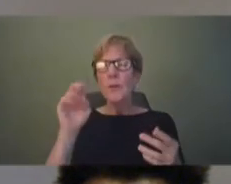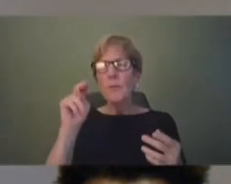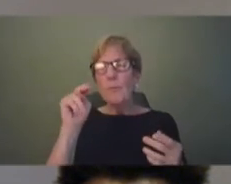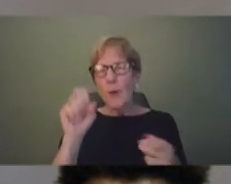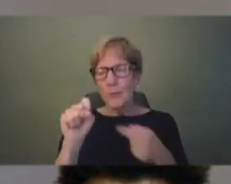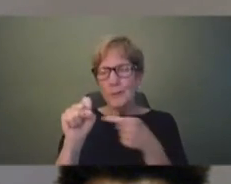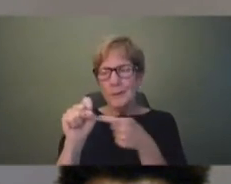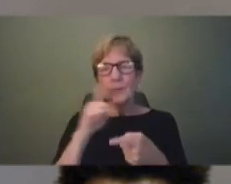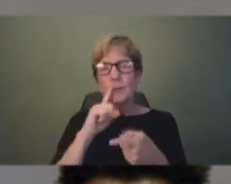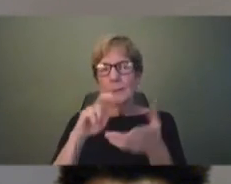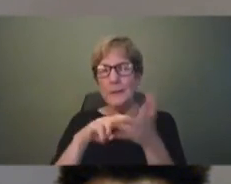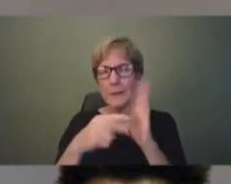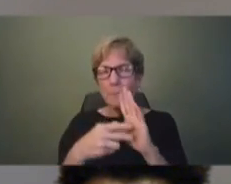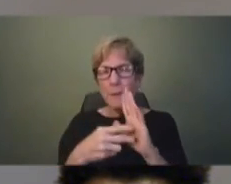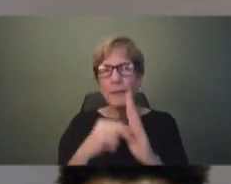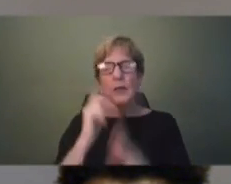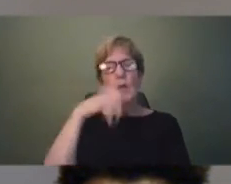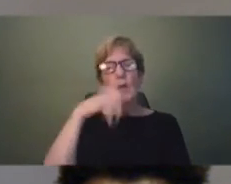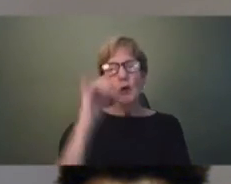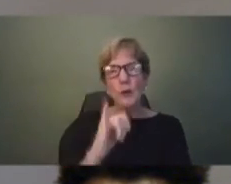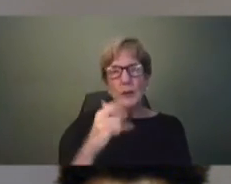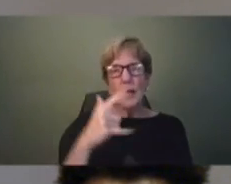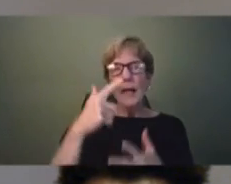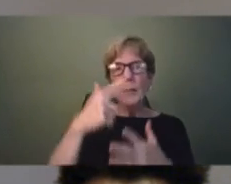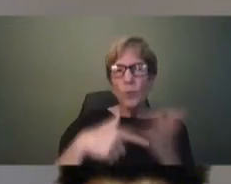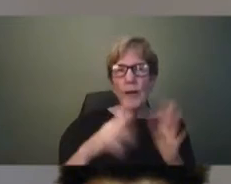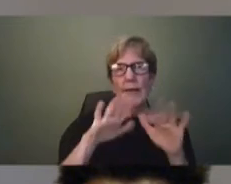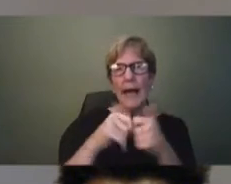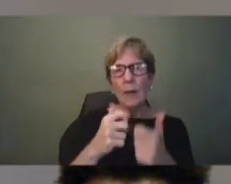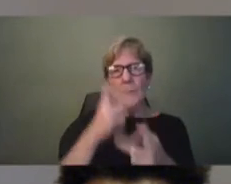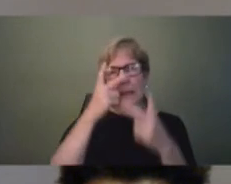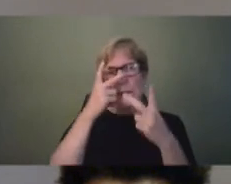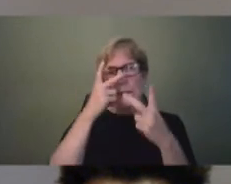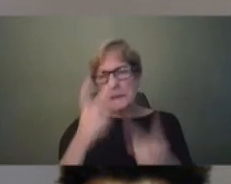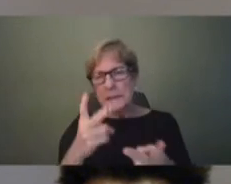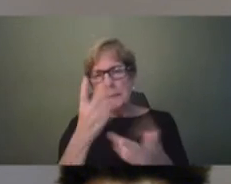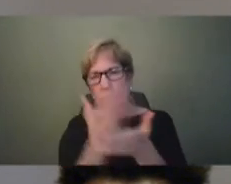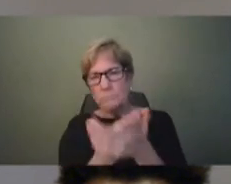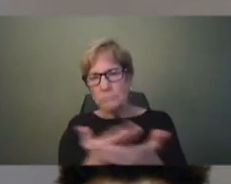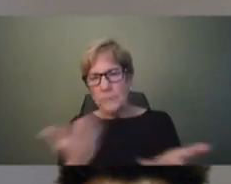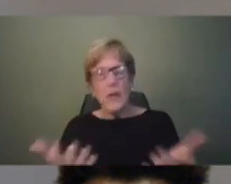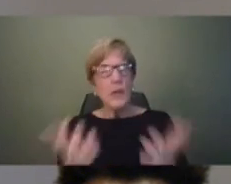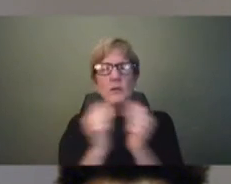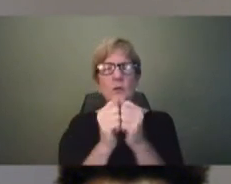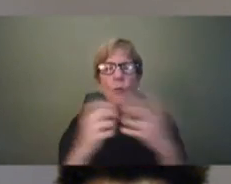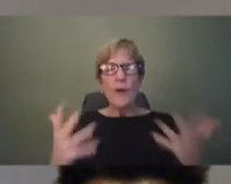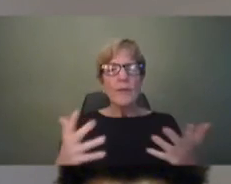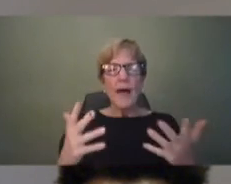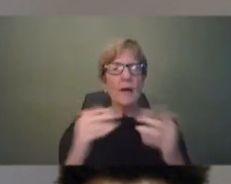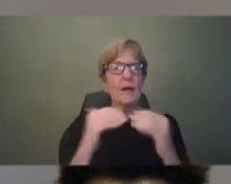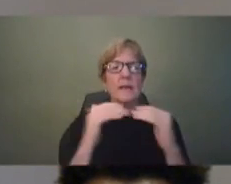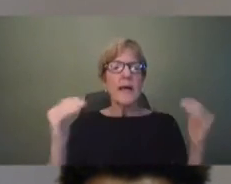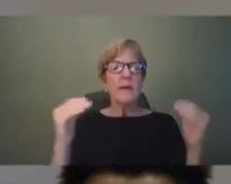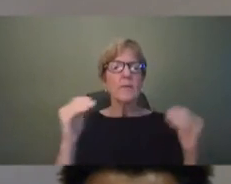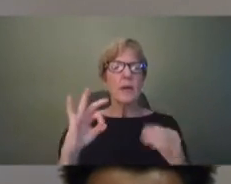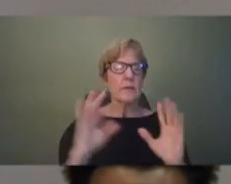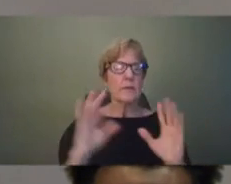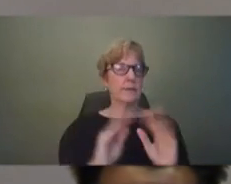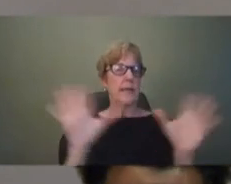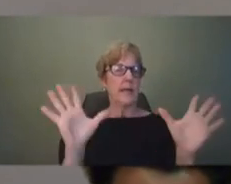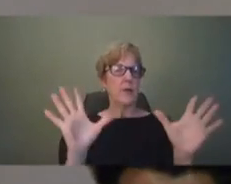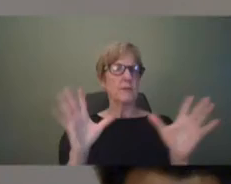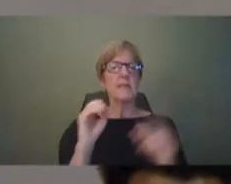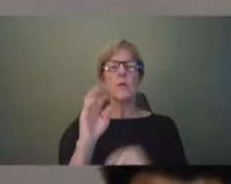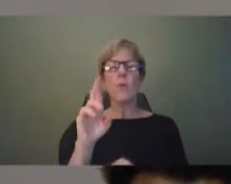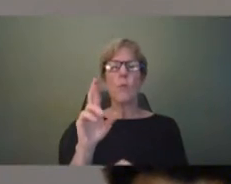they would materialize and so without any sort of level of clarity or even